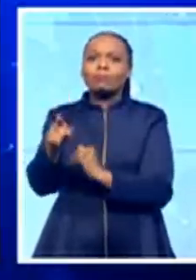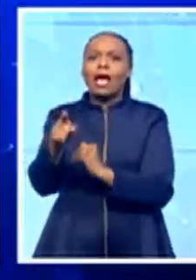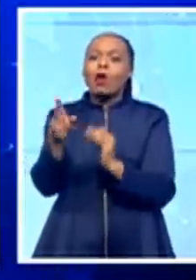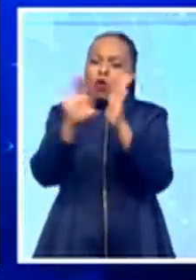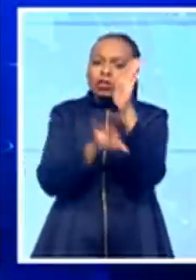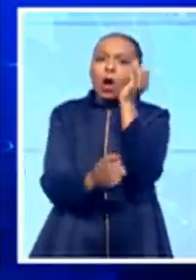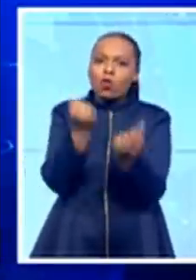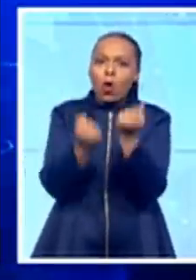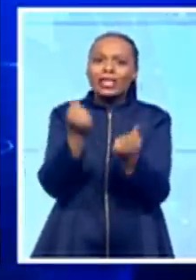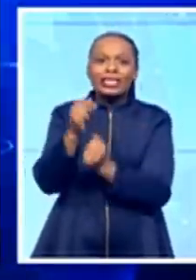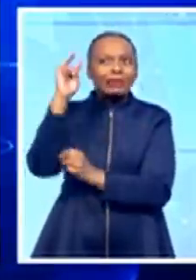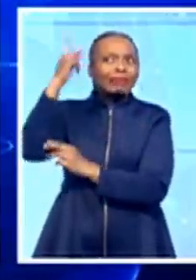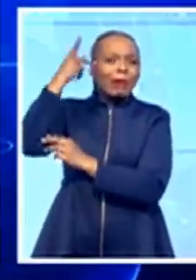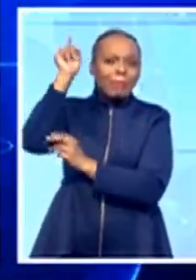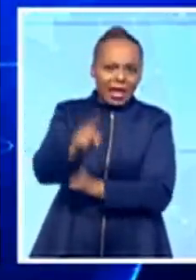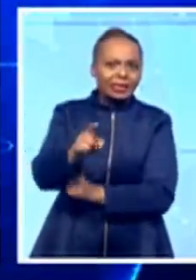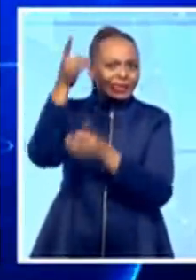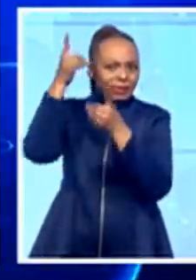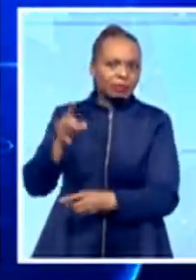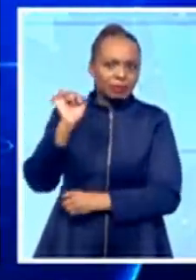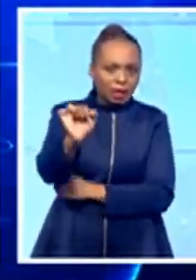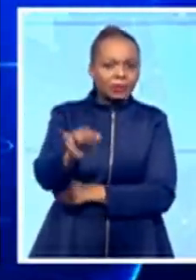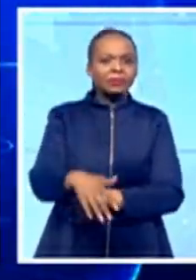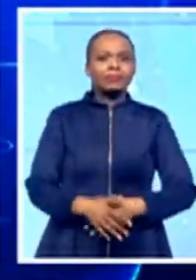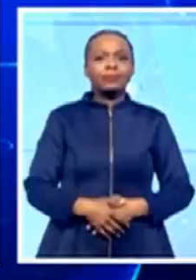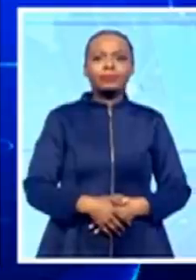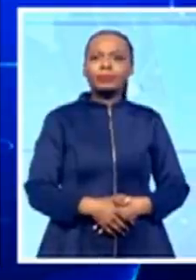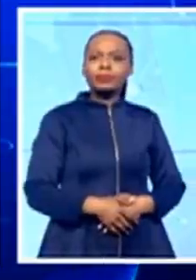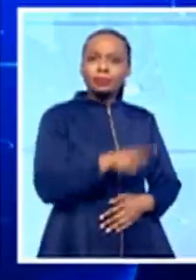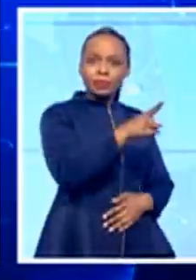going to visit the former president anytime soon? Is he allowed any visitors?